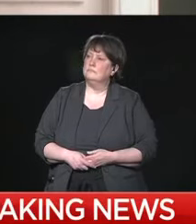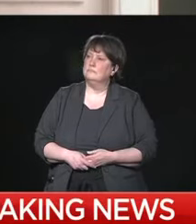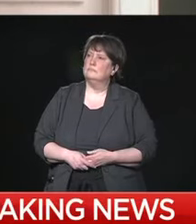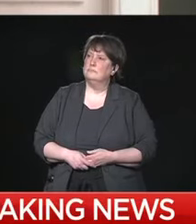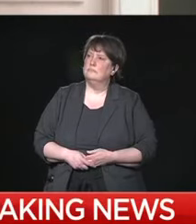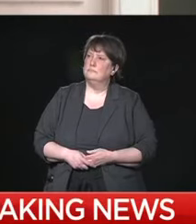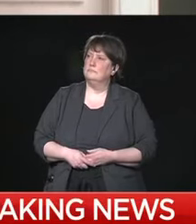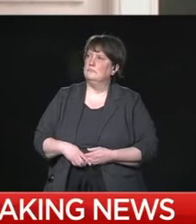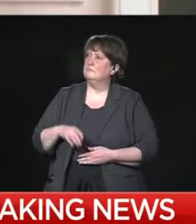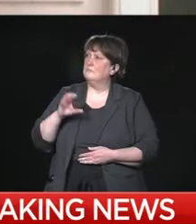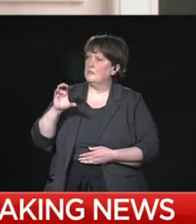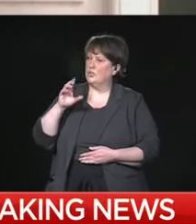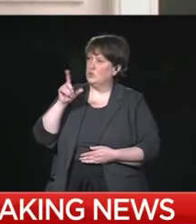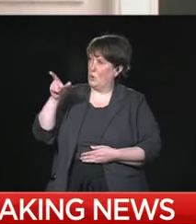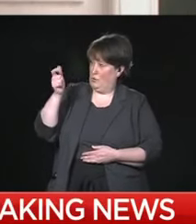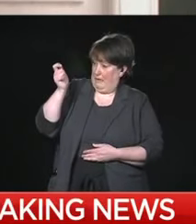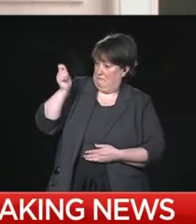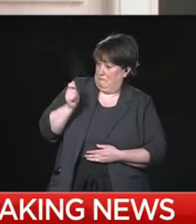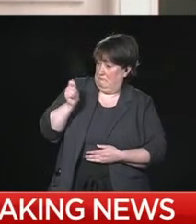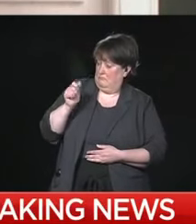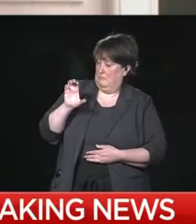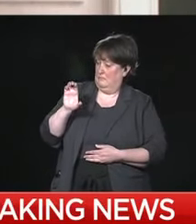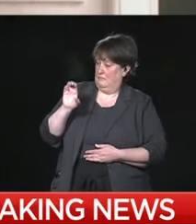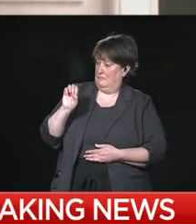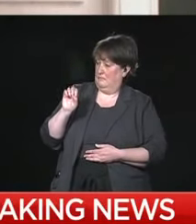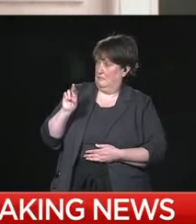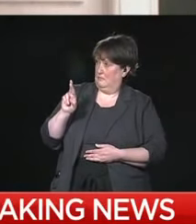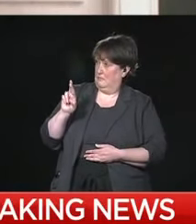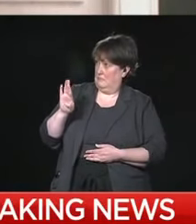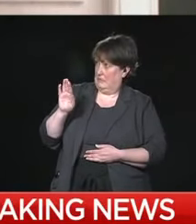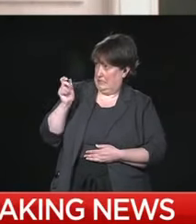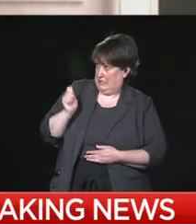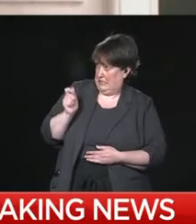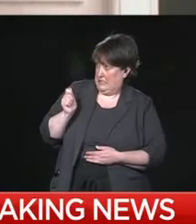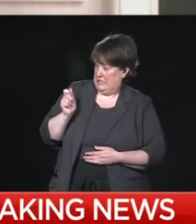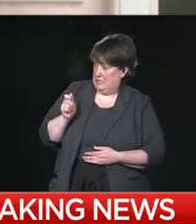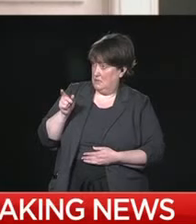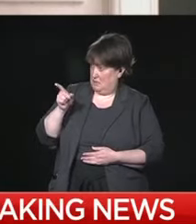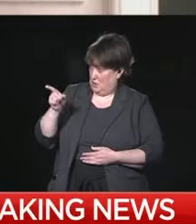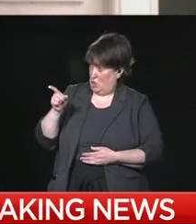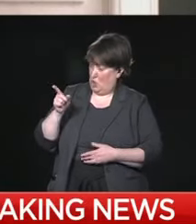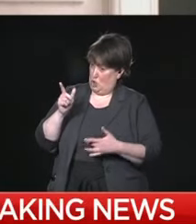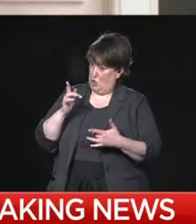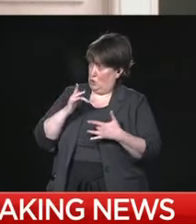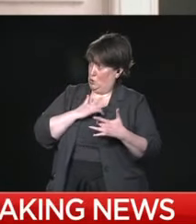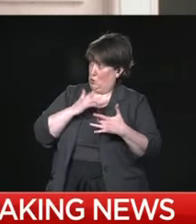On the CERB, are you afraid that this might be